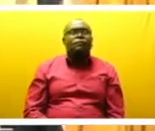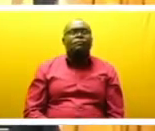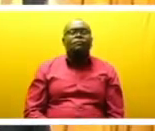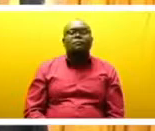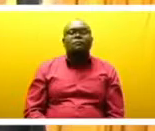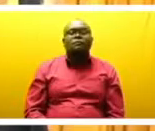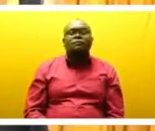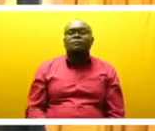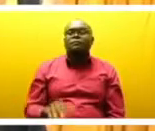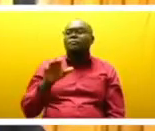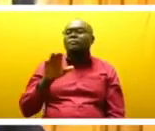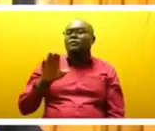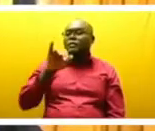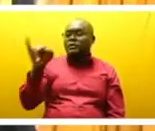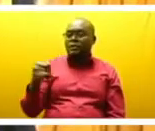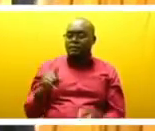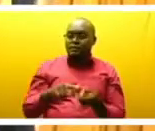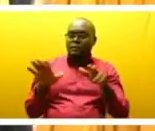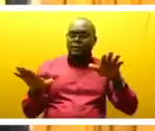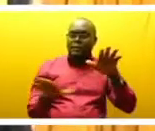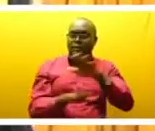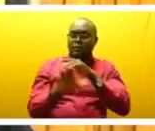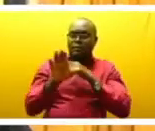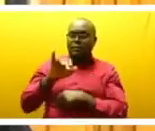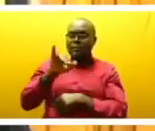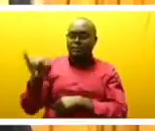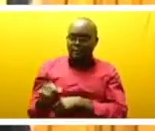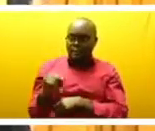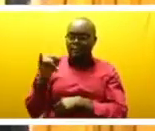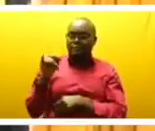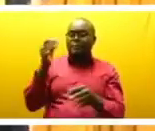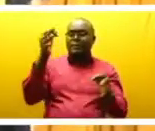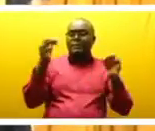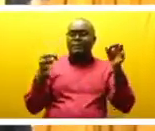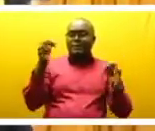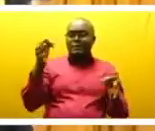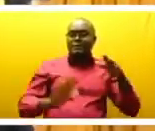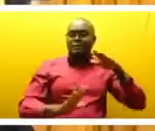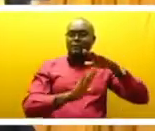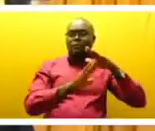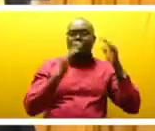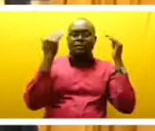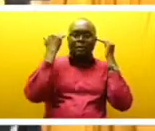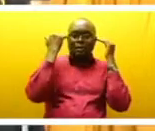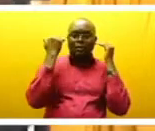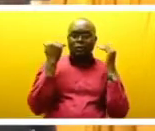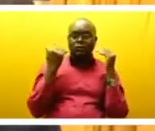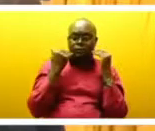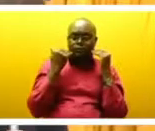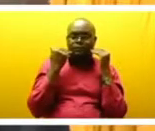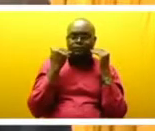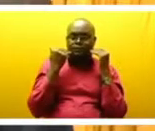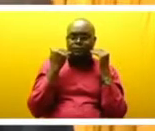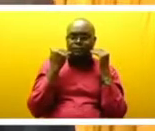Chief Justice, Deputy Chief Justice, distinguished judges of the Supreme Court.